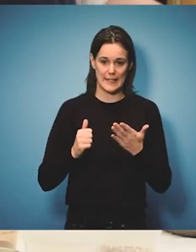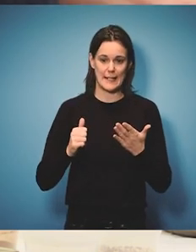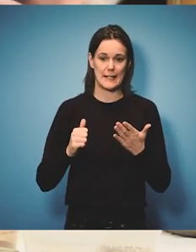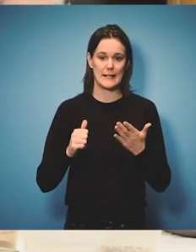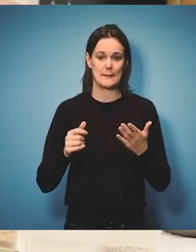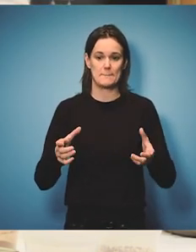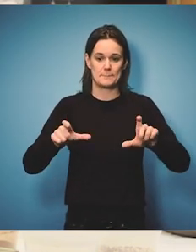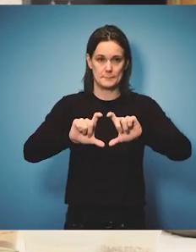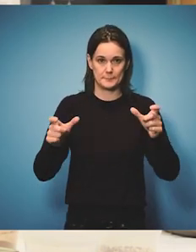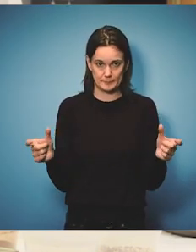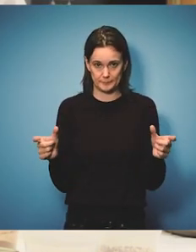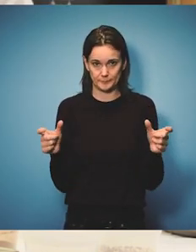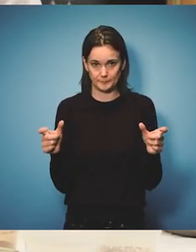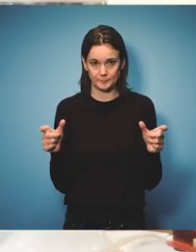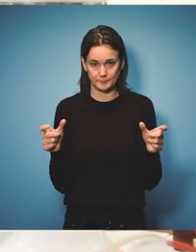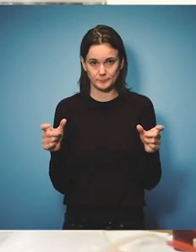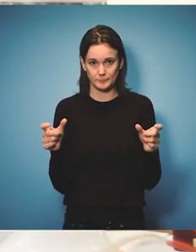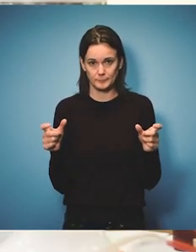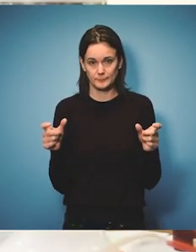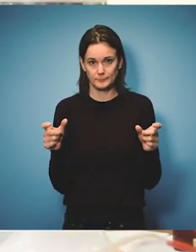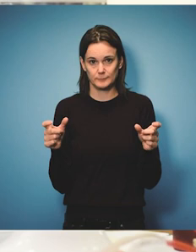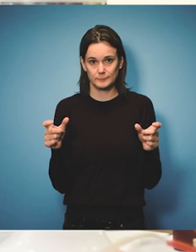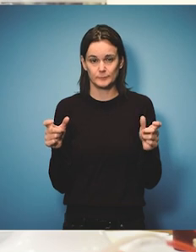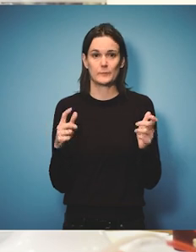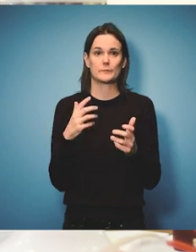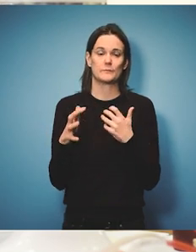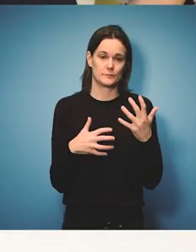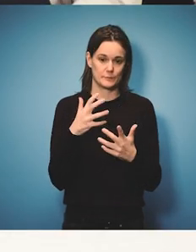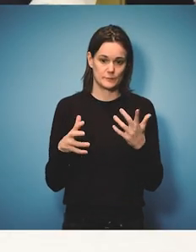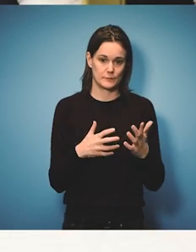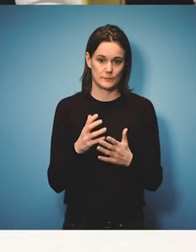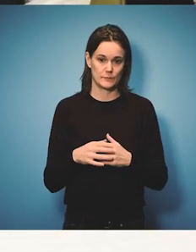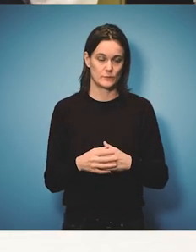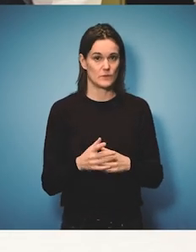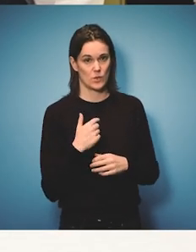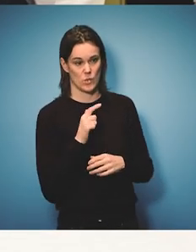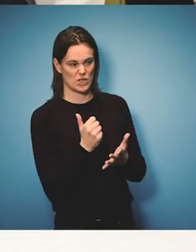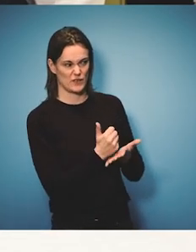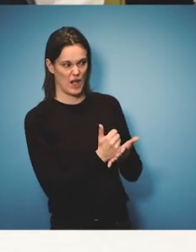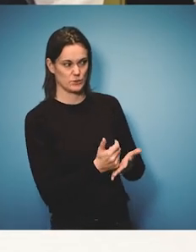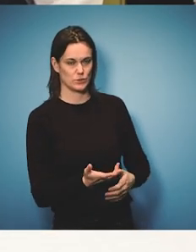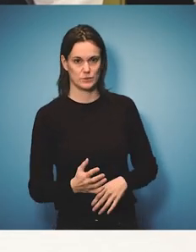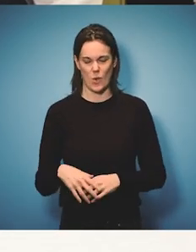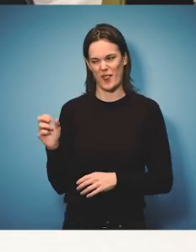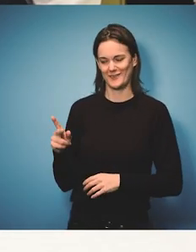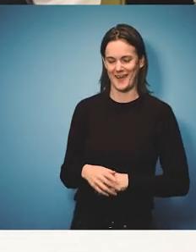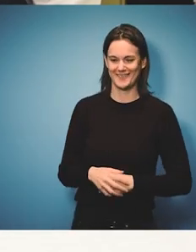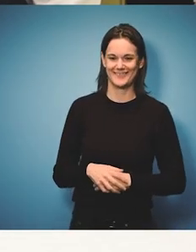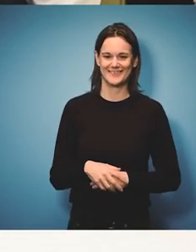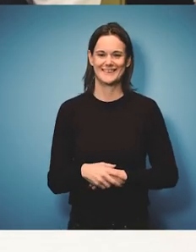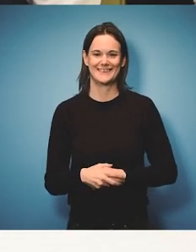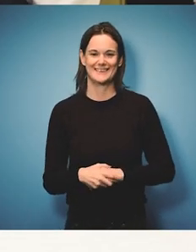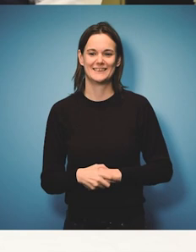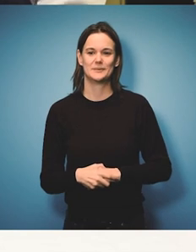going to take my sour cream and my milk, put it into one container, and I'm gonna give that a little bit of a mix. I could